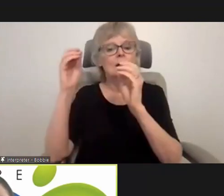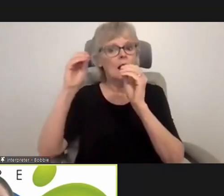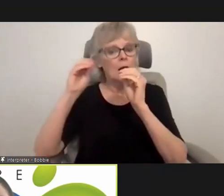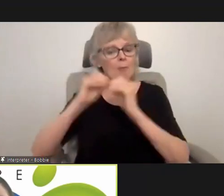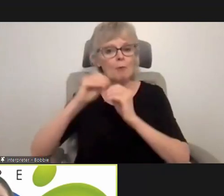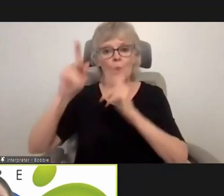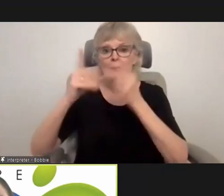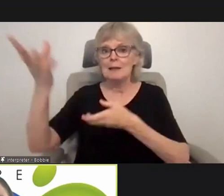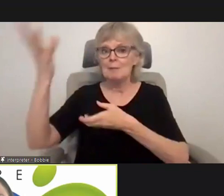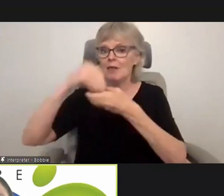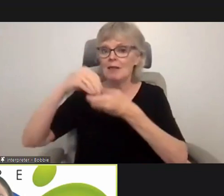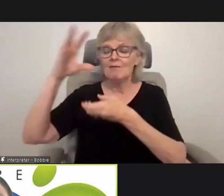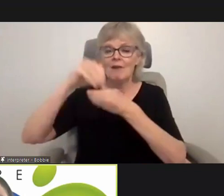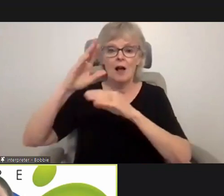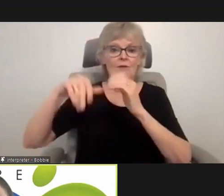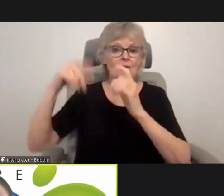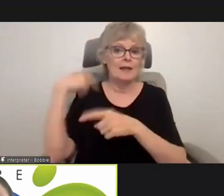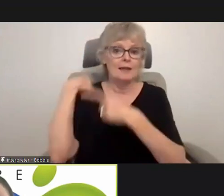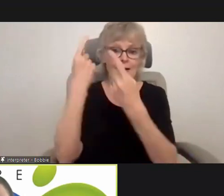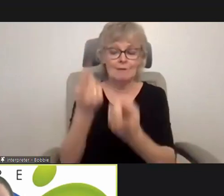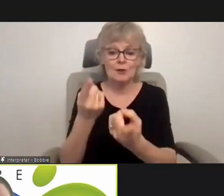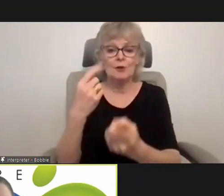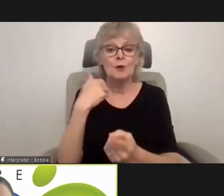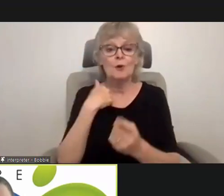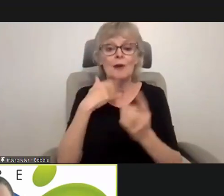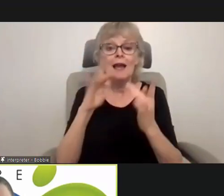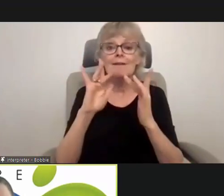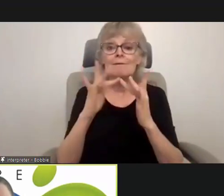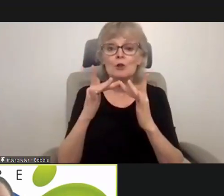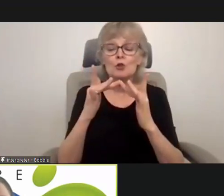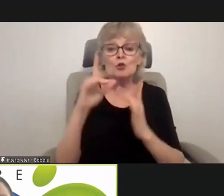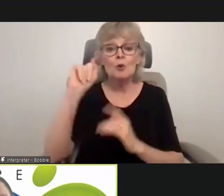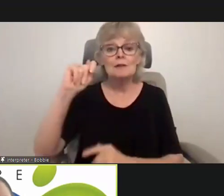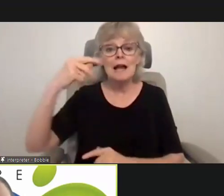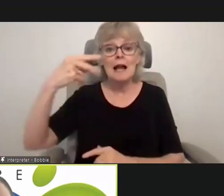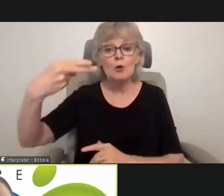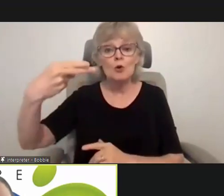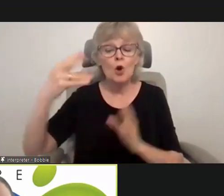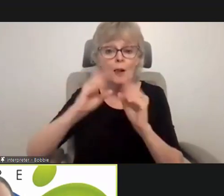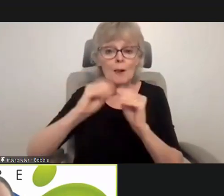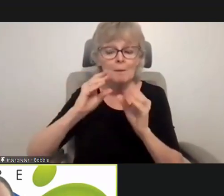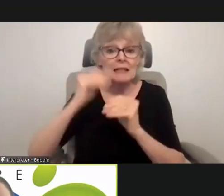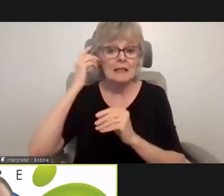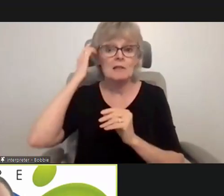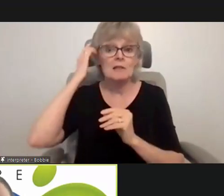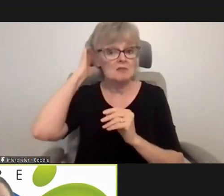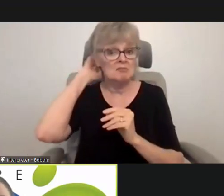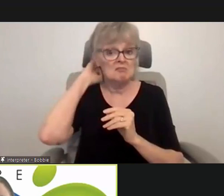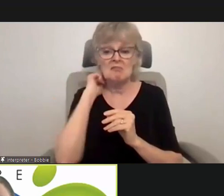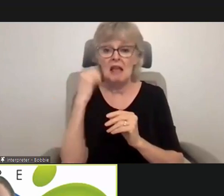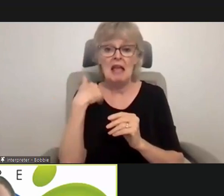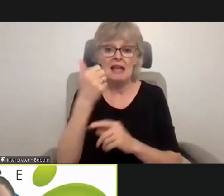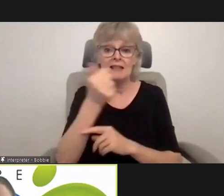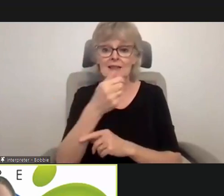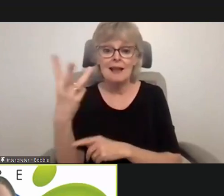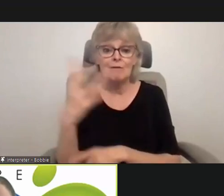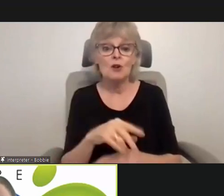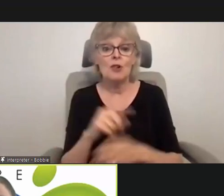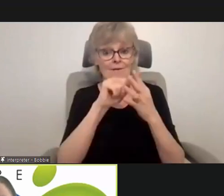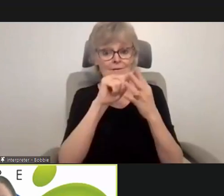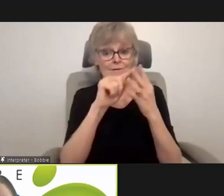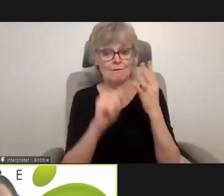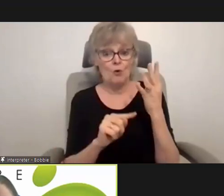before. We had virtual town halls, a number of them. Four of them were